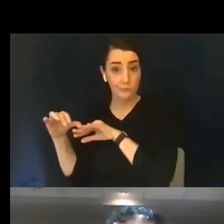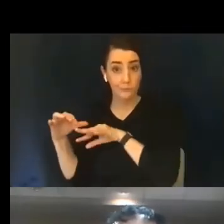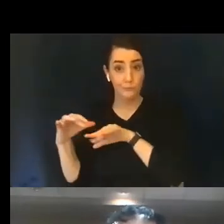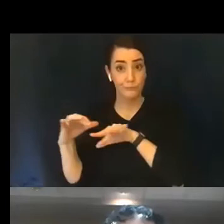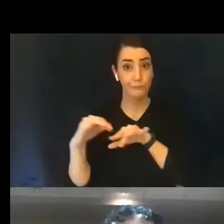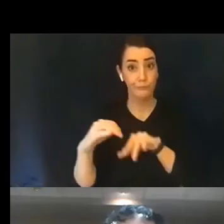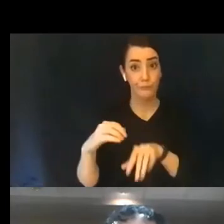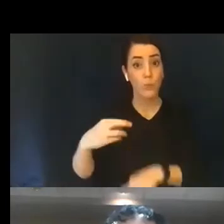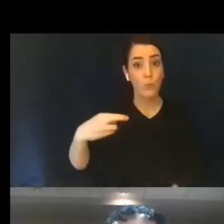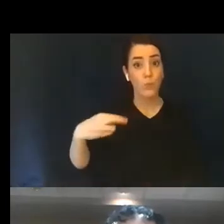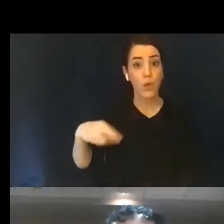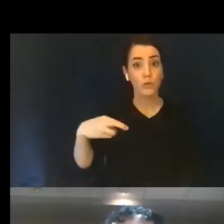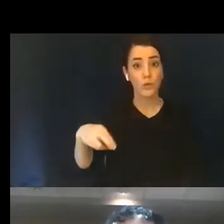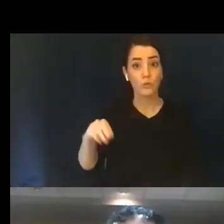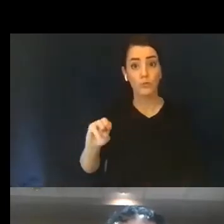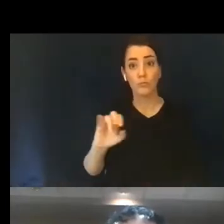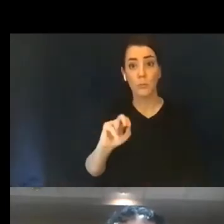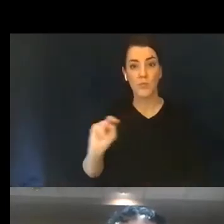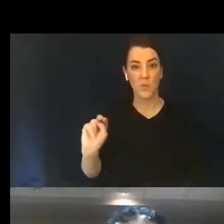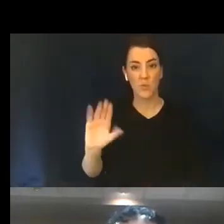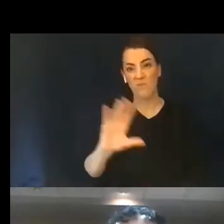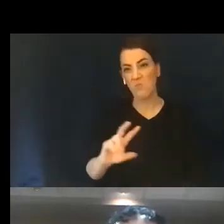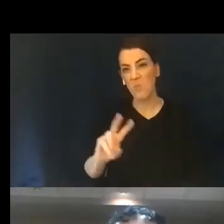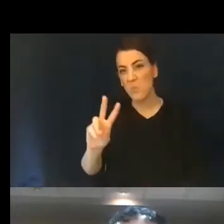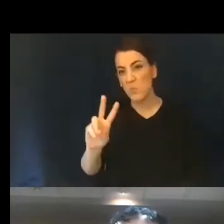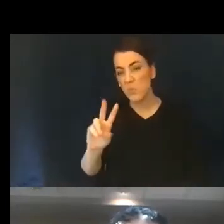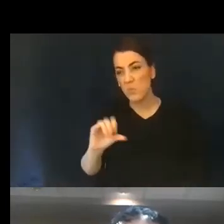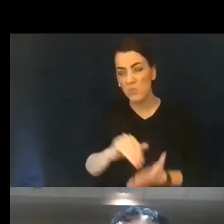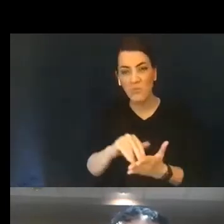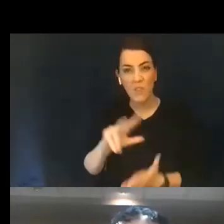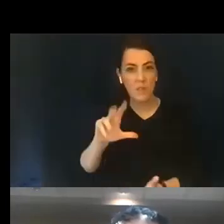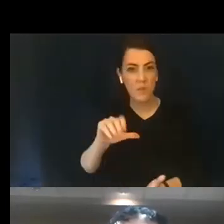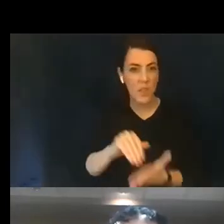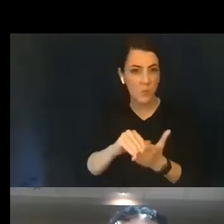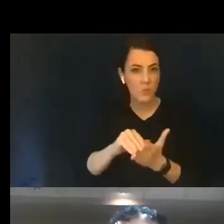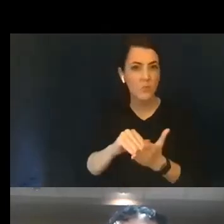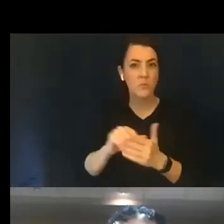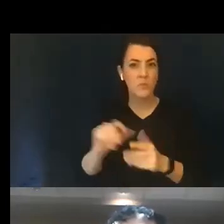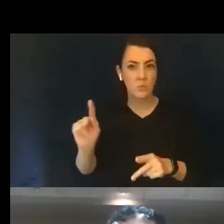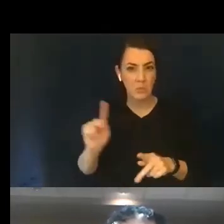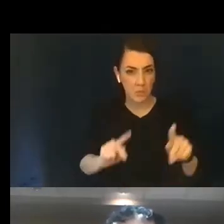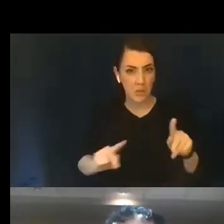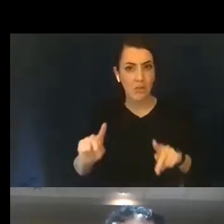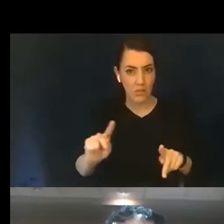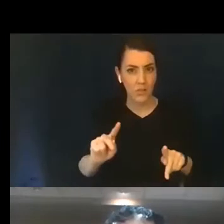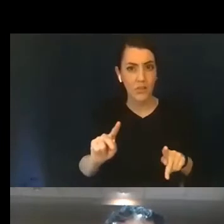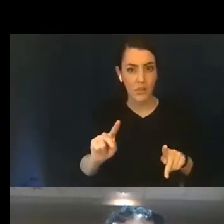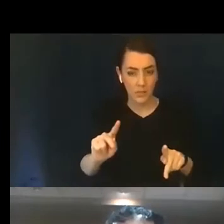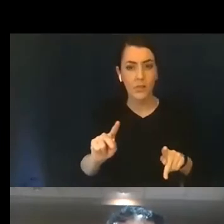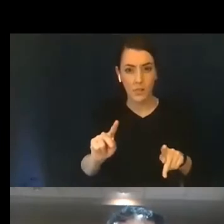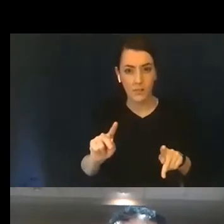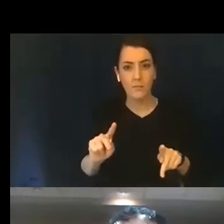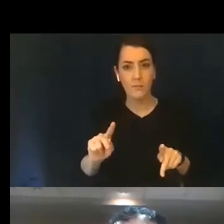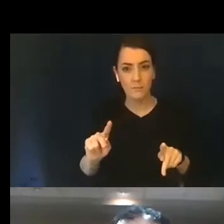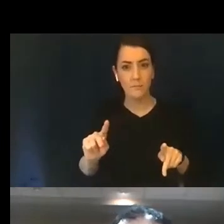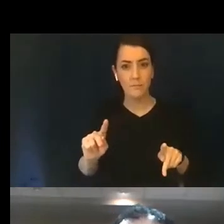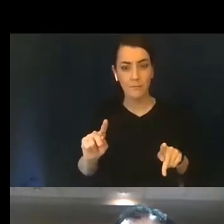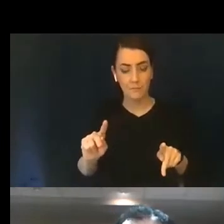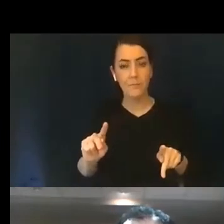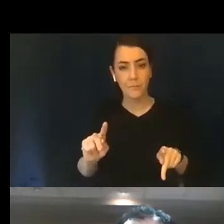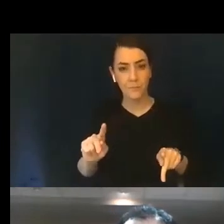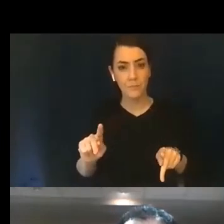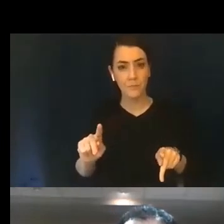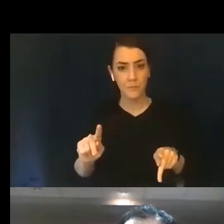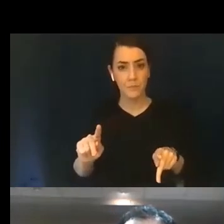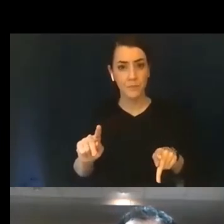has roughly 2,000 to 3,000 in numbers. Out of St. Paul, with the